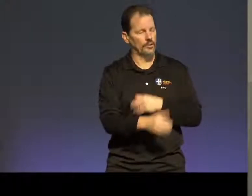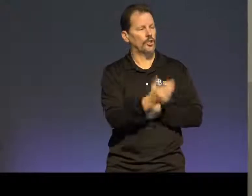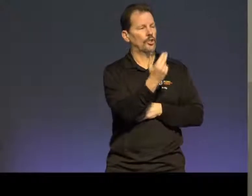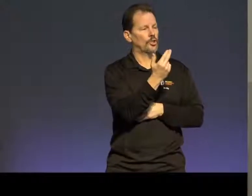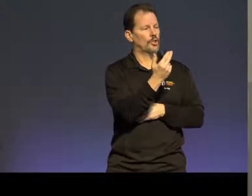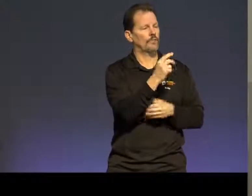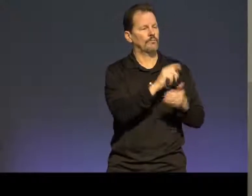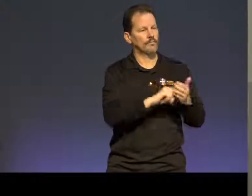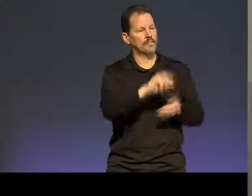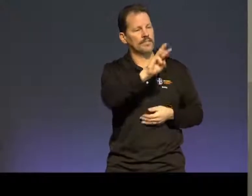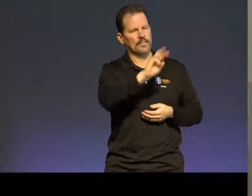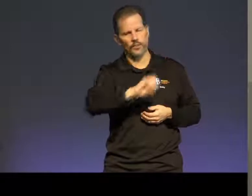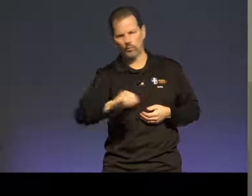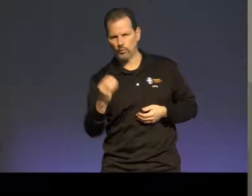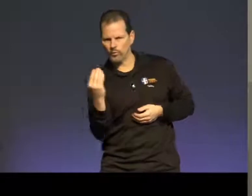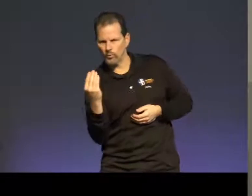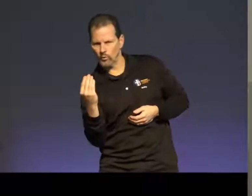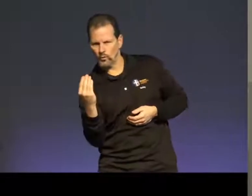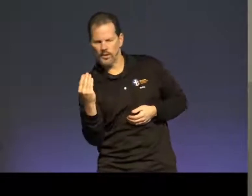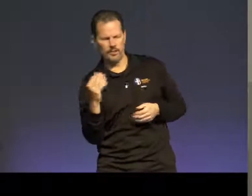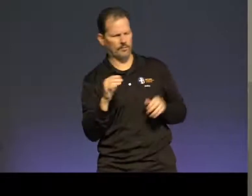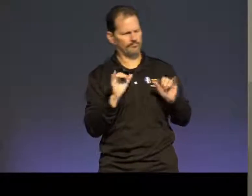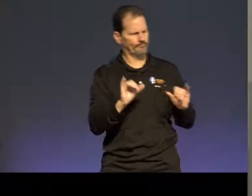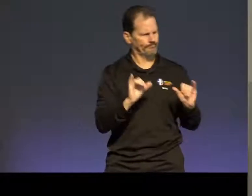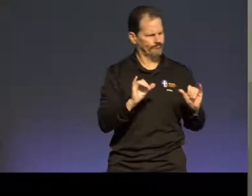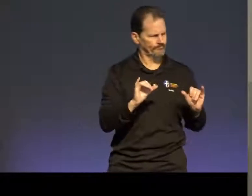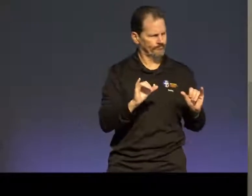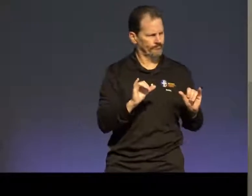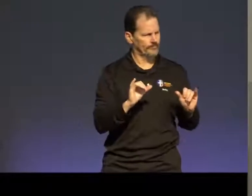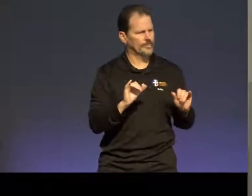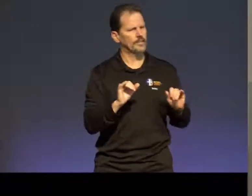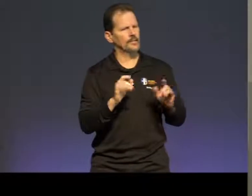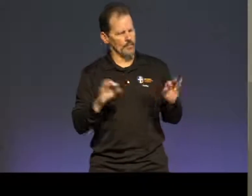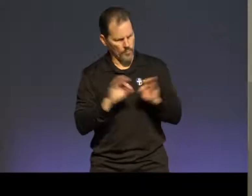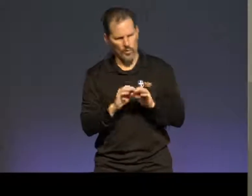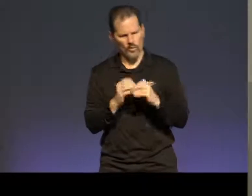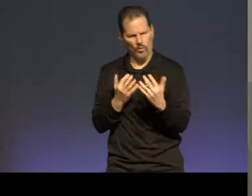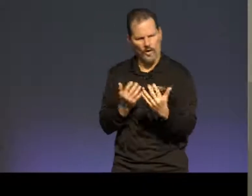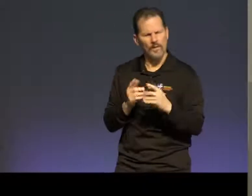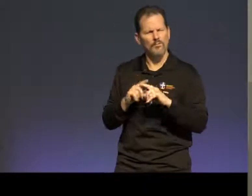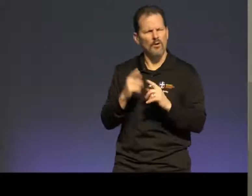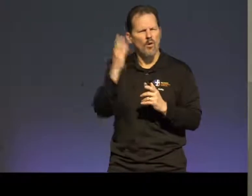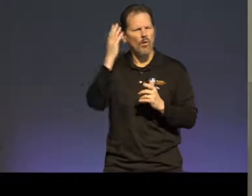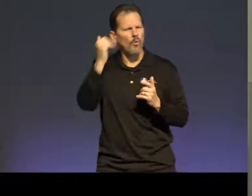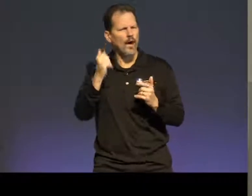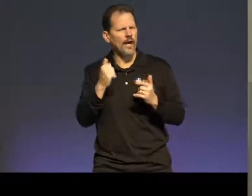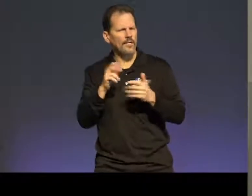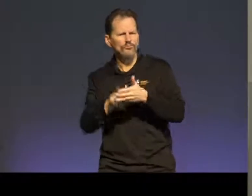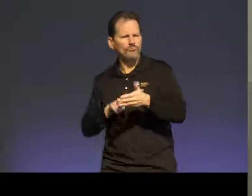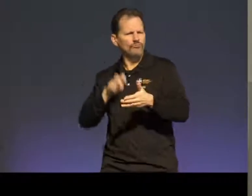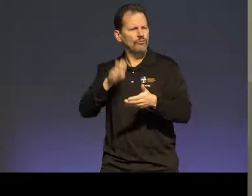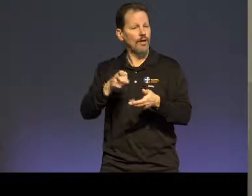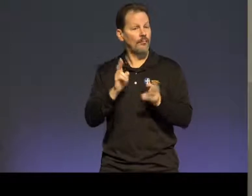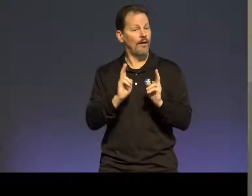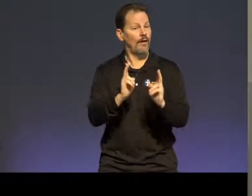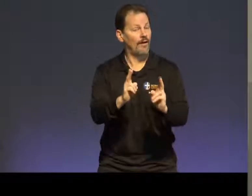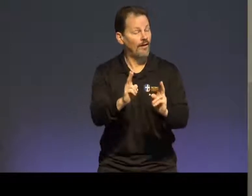is it that prevents you from waiting? And it came with a subtext, when fear clouds the